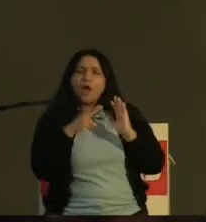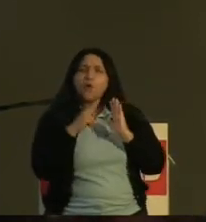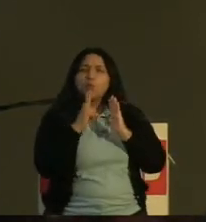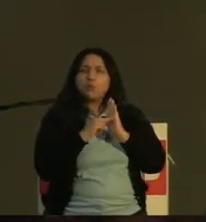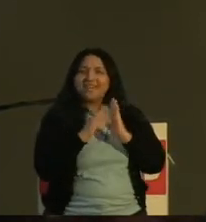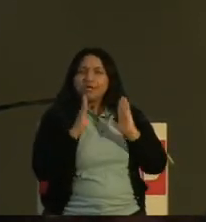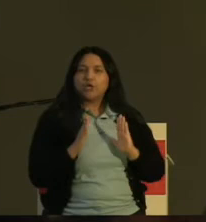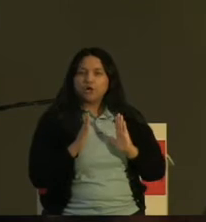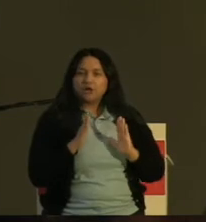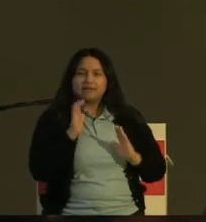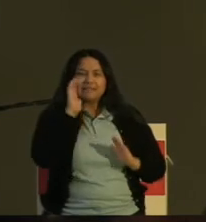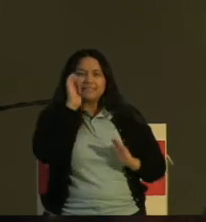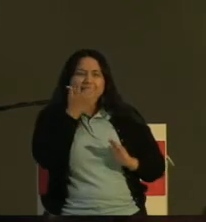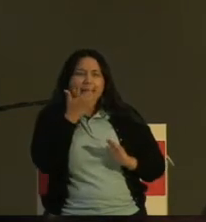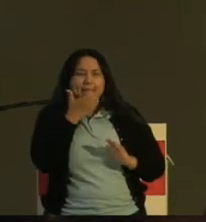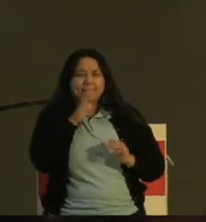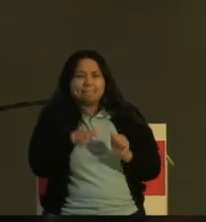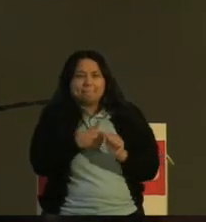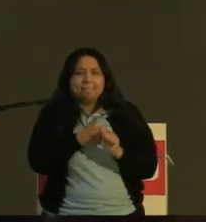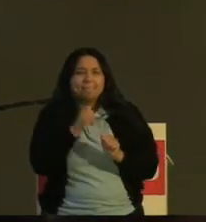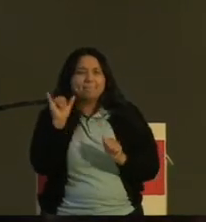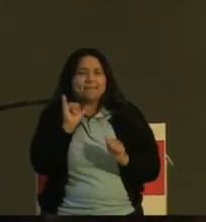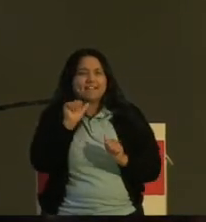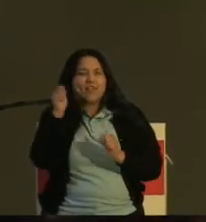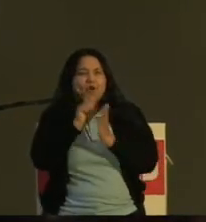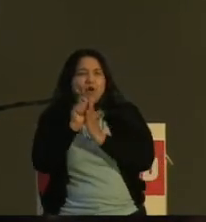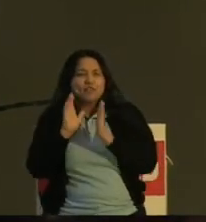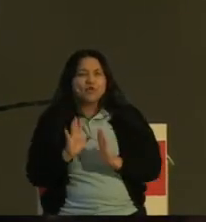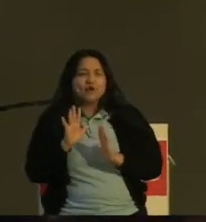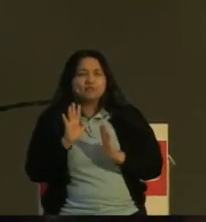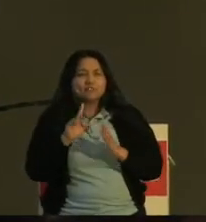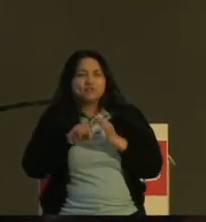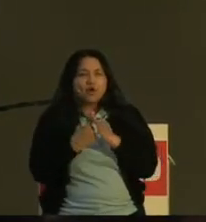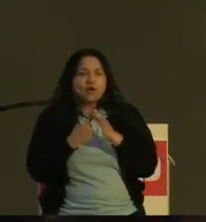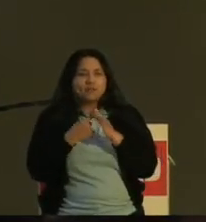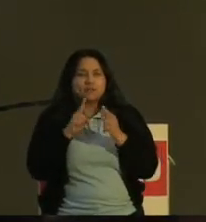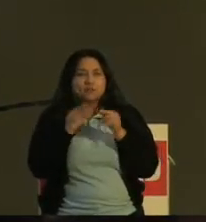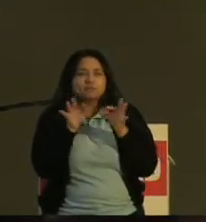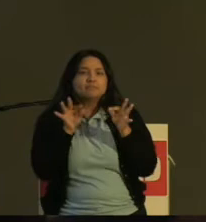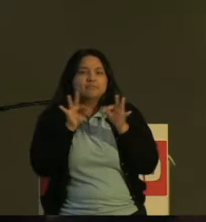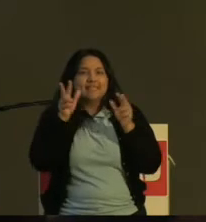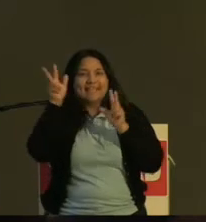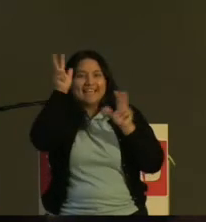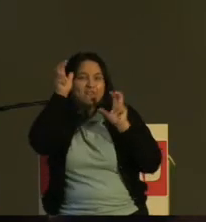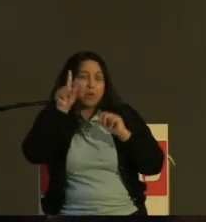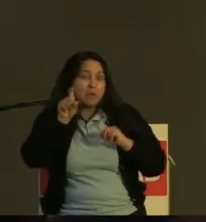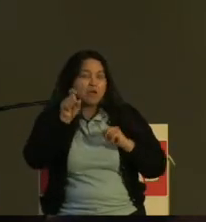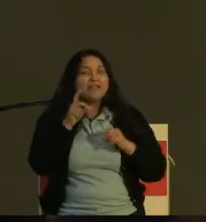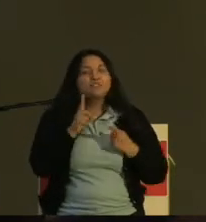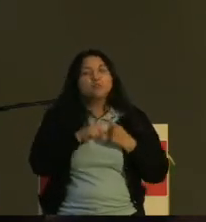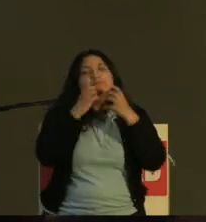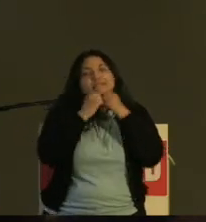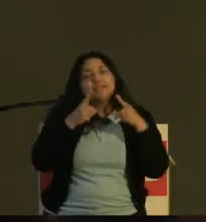of Baudelaire. You know, in The Flowers of Evil, he begins, au lecteur, dear reader. And that's the kind